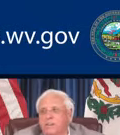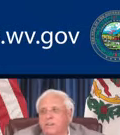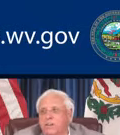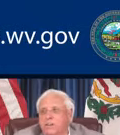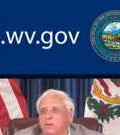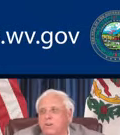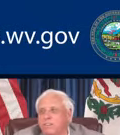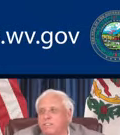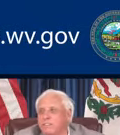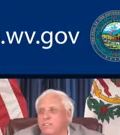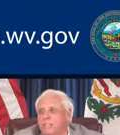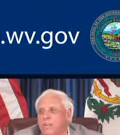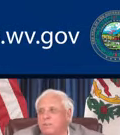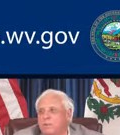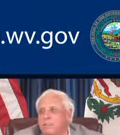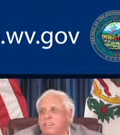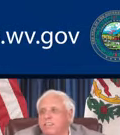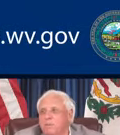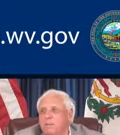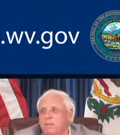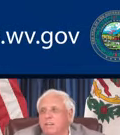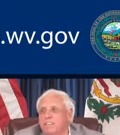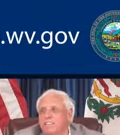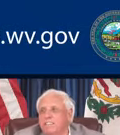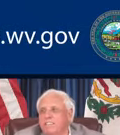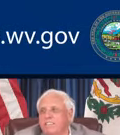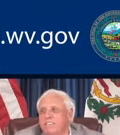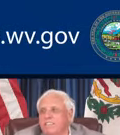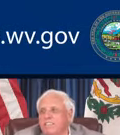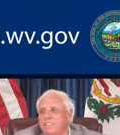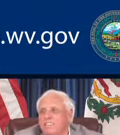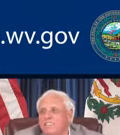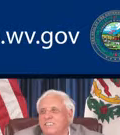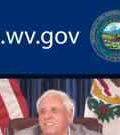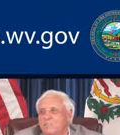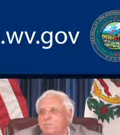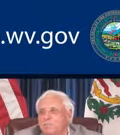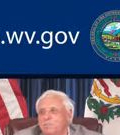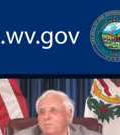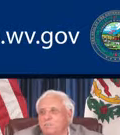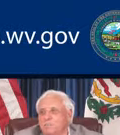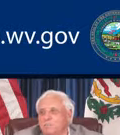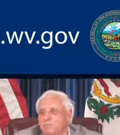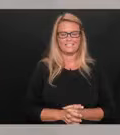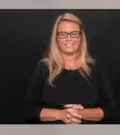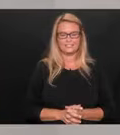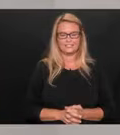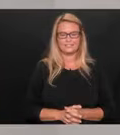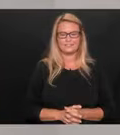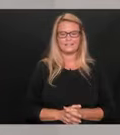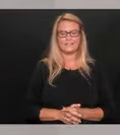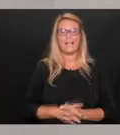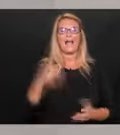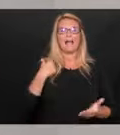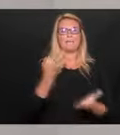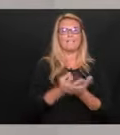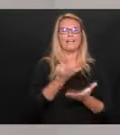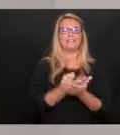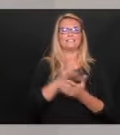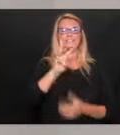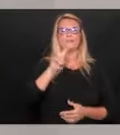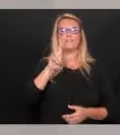know you're a great student, you have to be, but what other things do you do? So I'm a finance major at WVU.